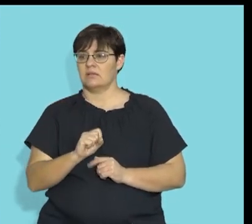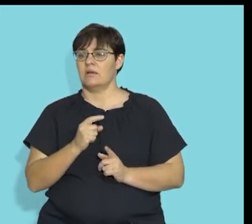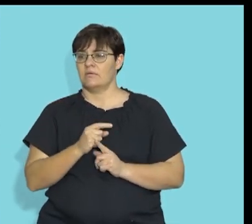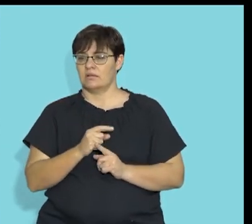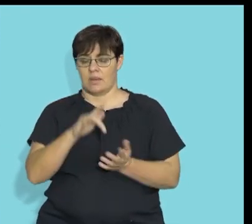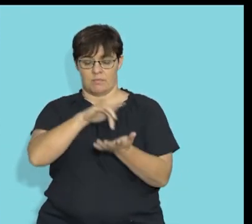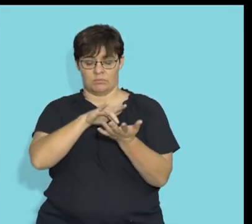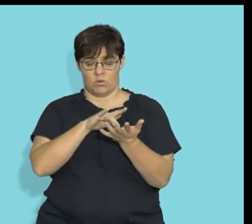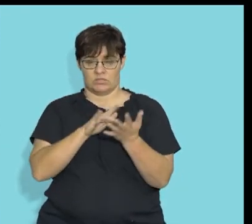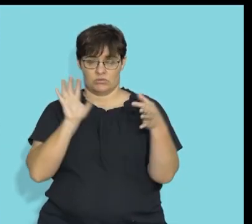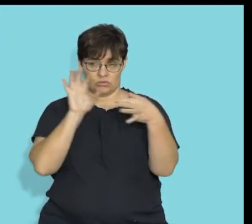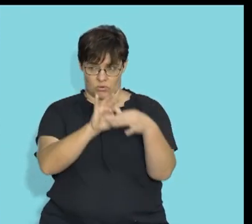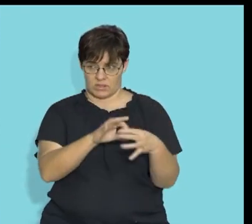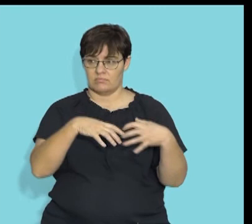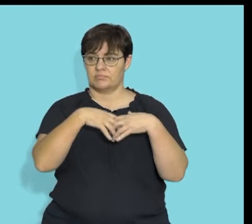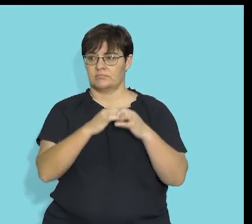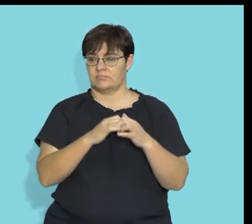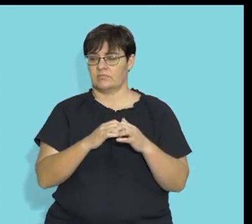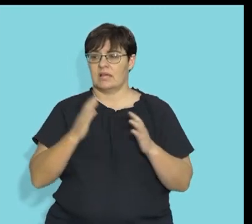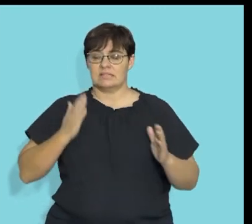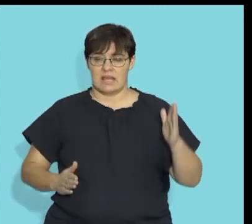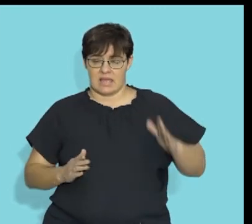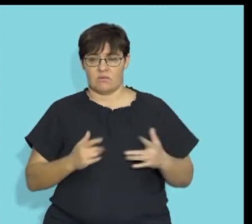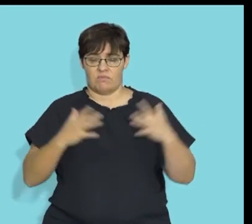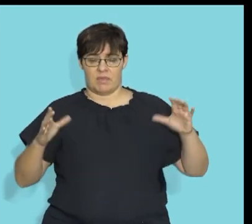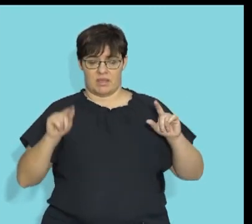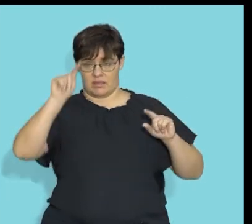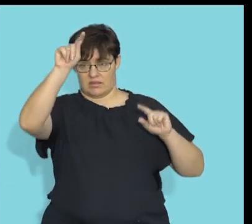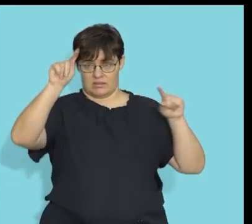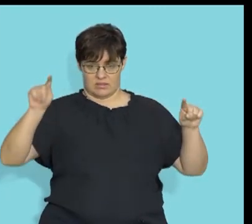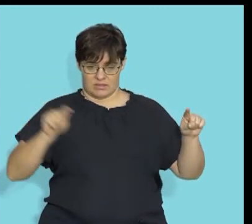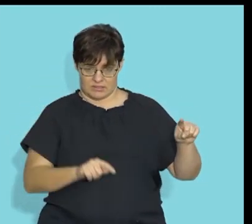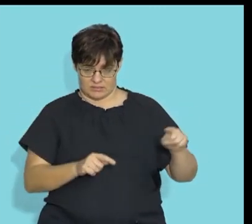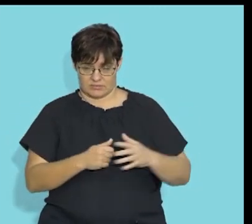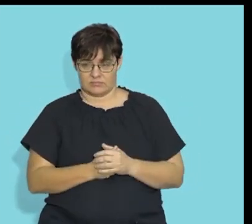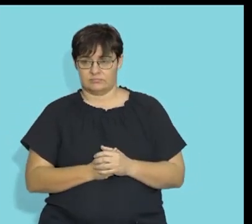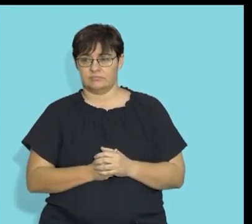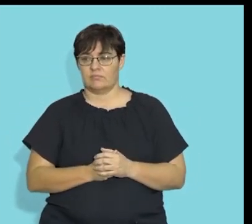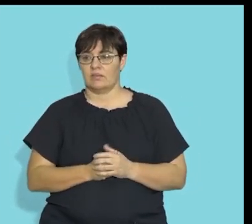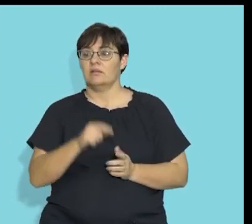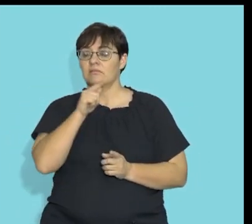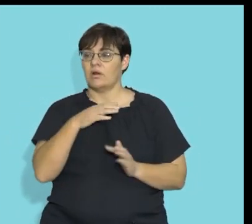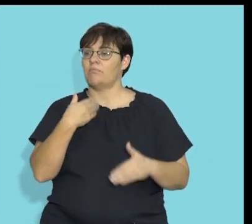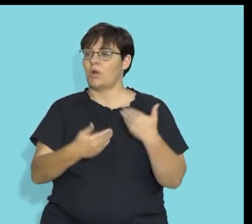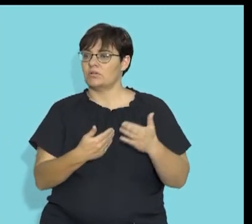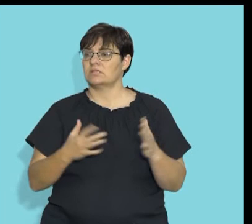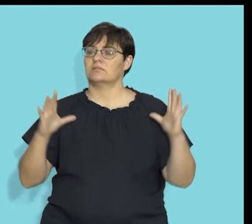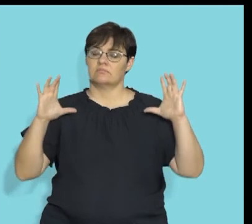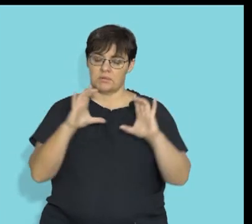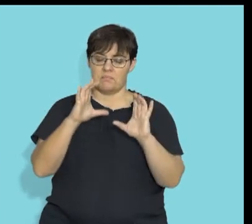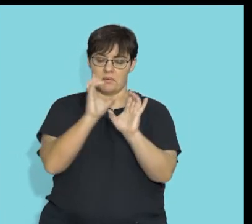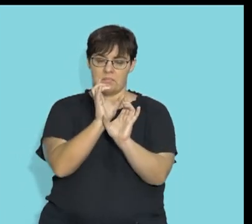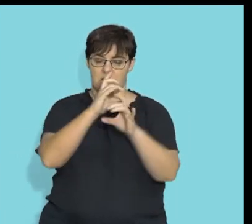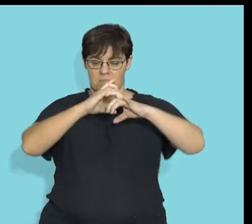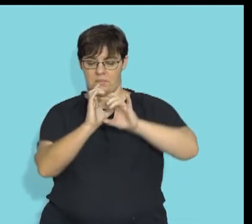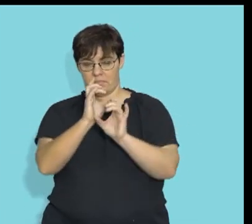by joining the midpoints of the sides of the largest square ABCD. This process